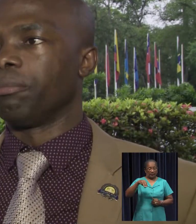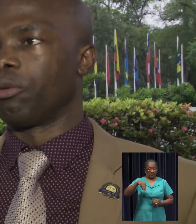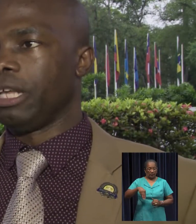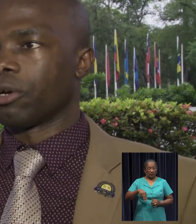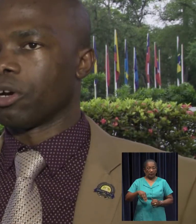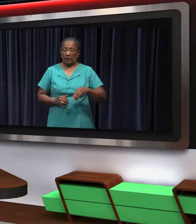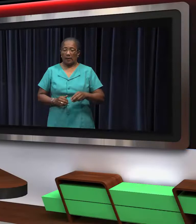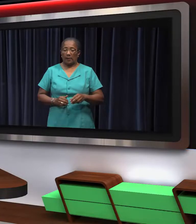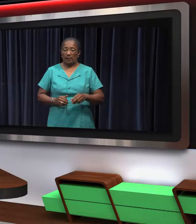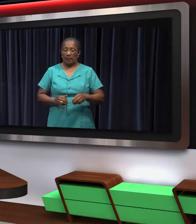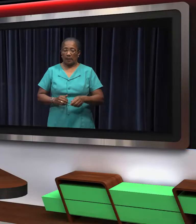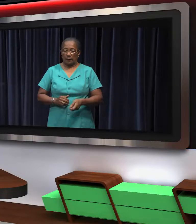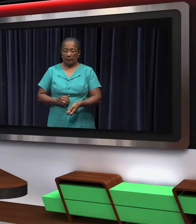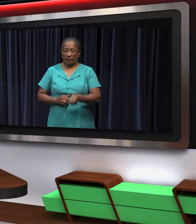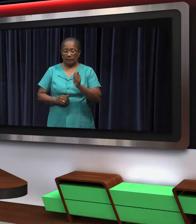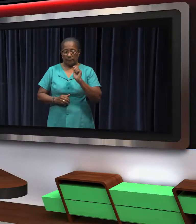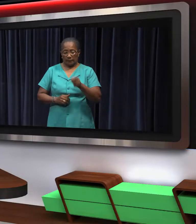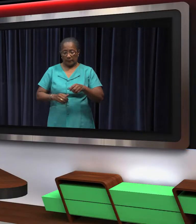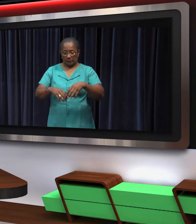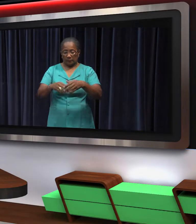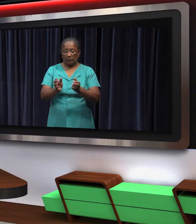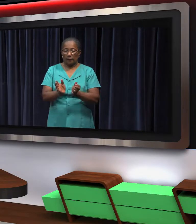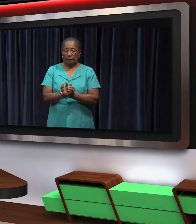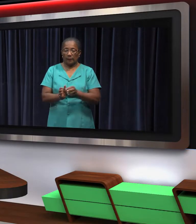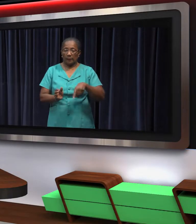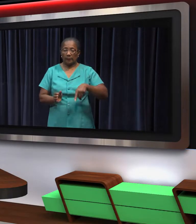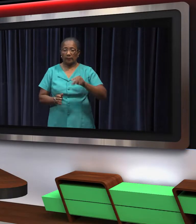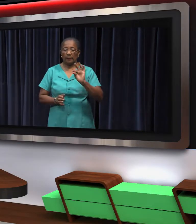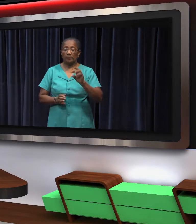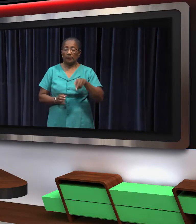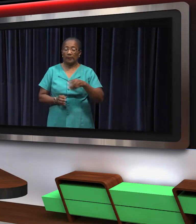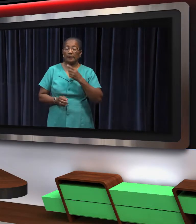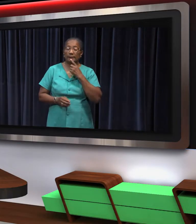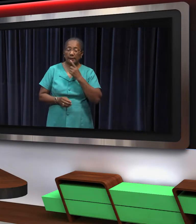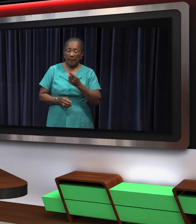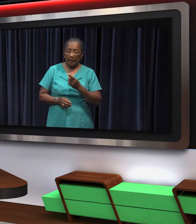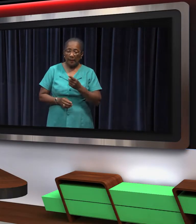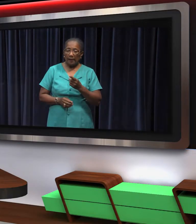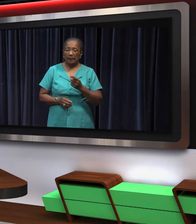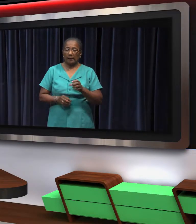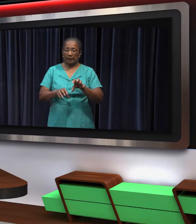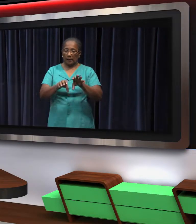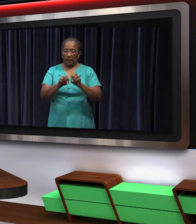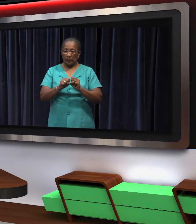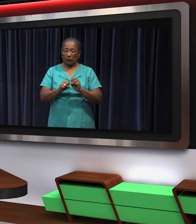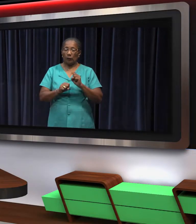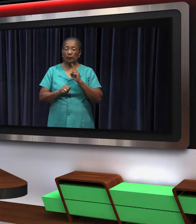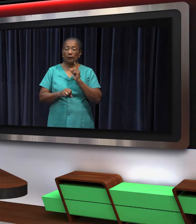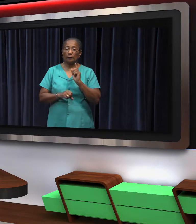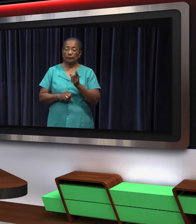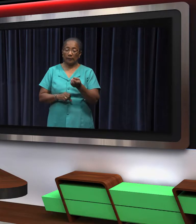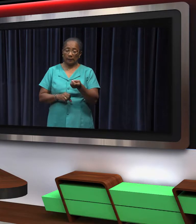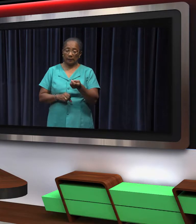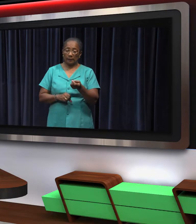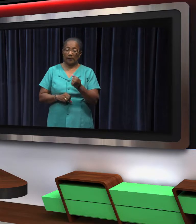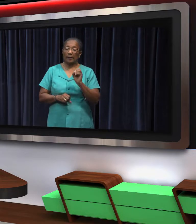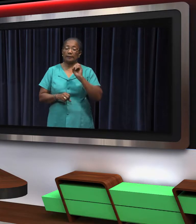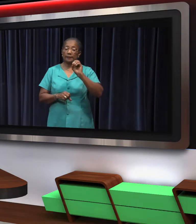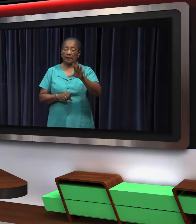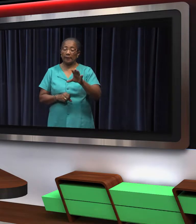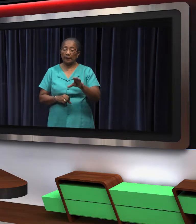in parliament, has the impression that the confiscating of the money shipments is